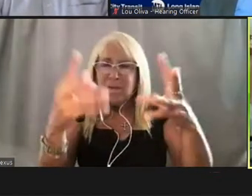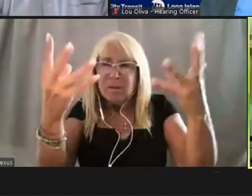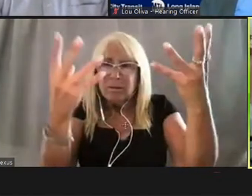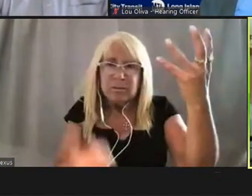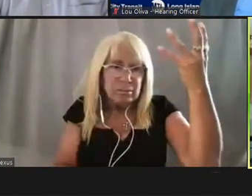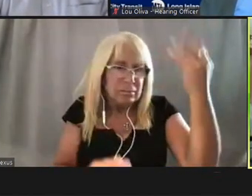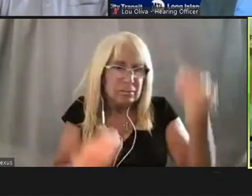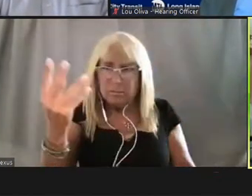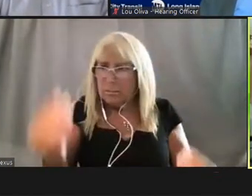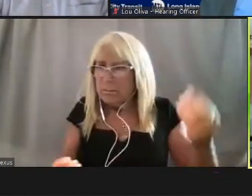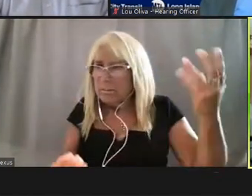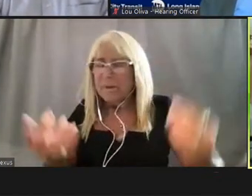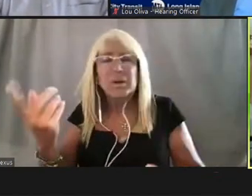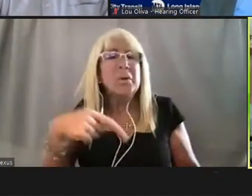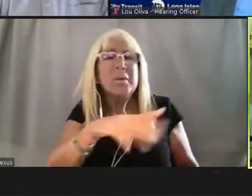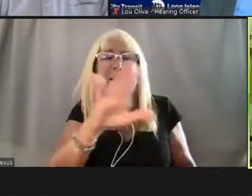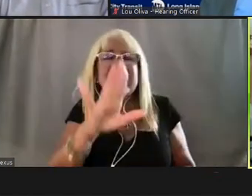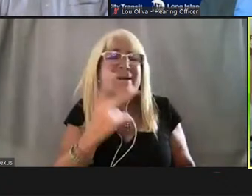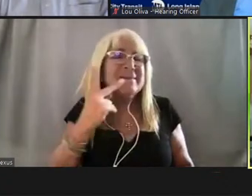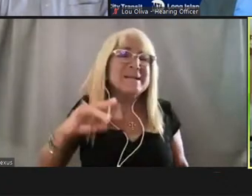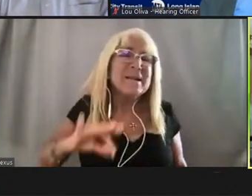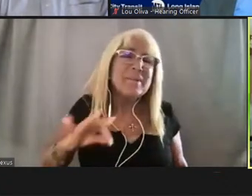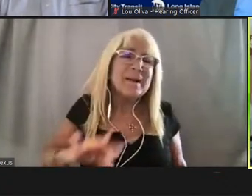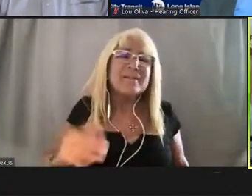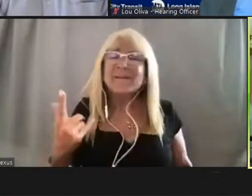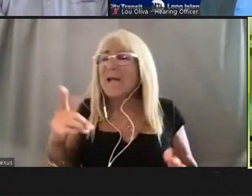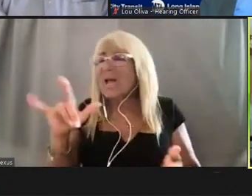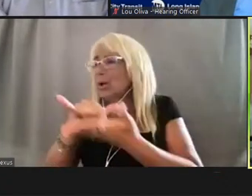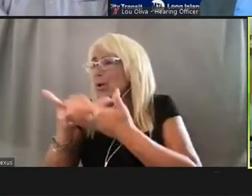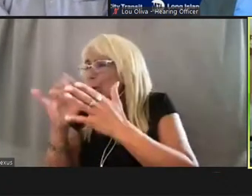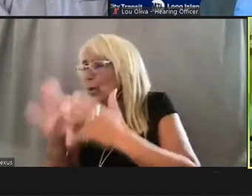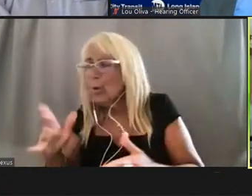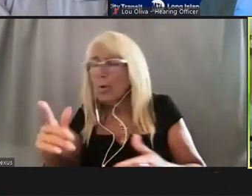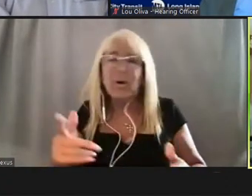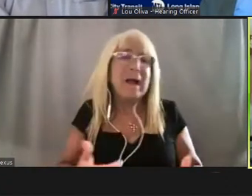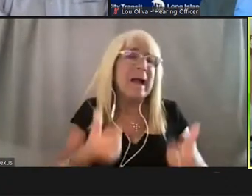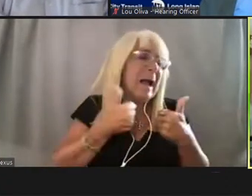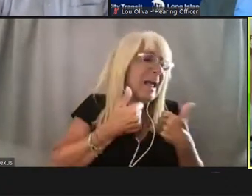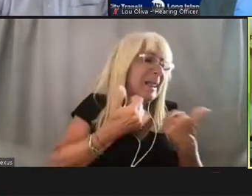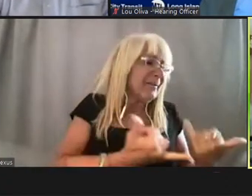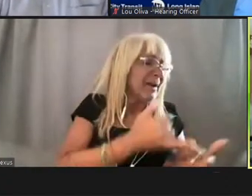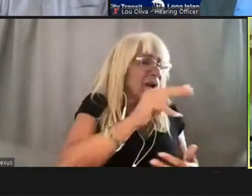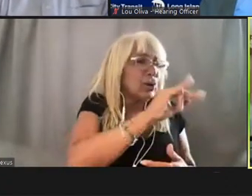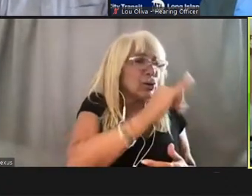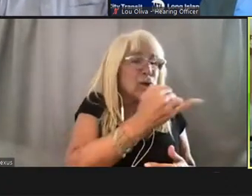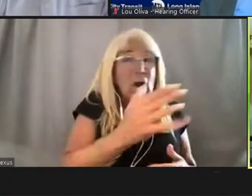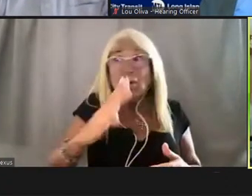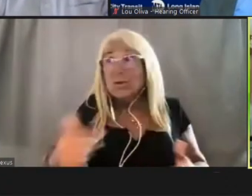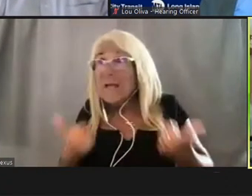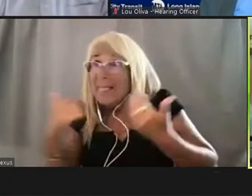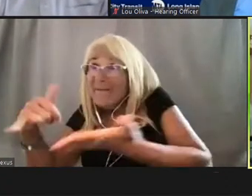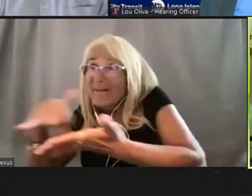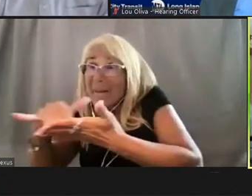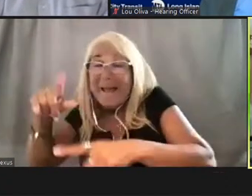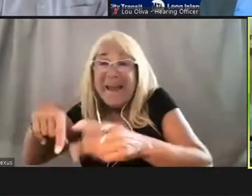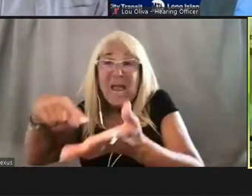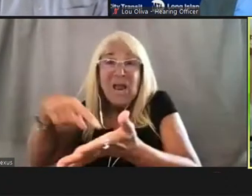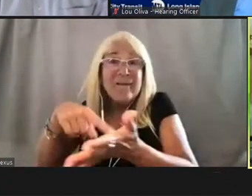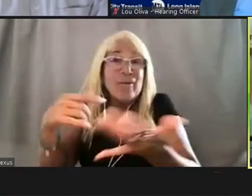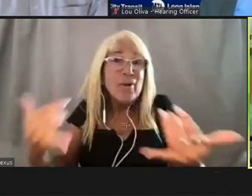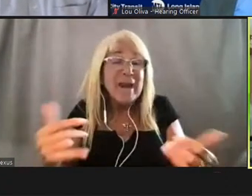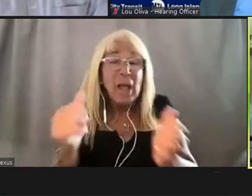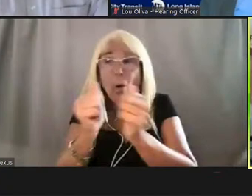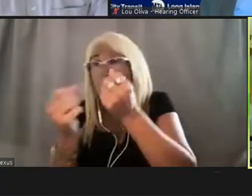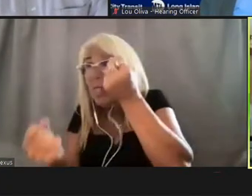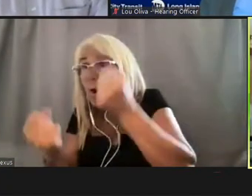benefits of it I'm a New Yorker too I live in New Jersey I used to live in Manhattan but I can't afford it anymore I couldn't afford it with my car